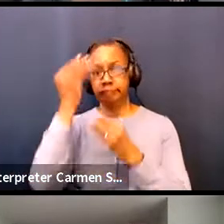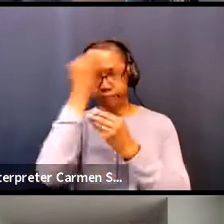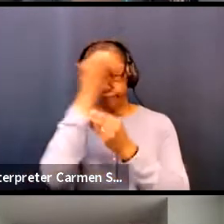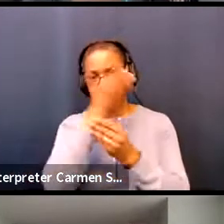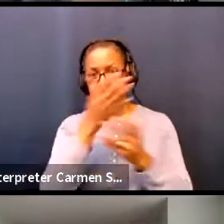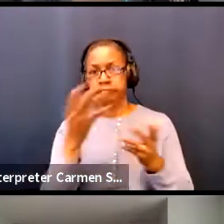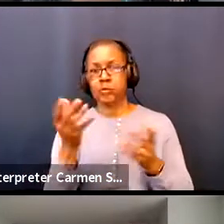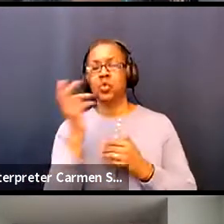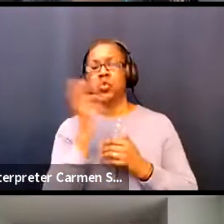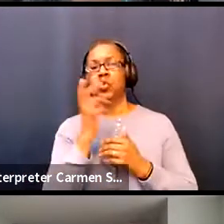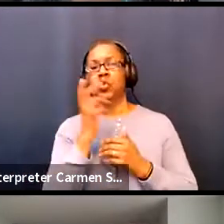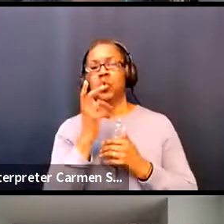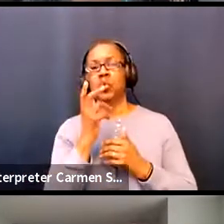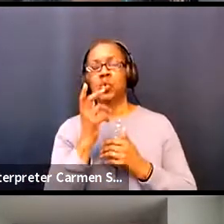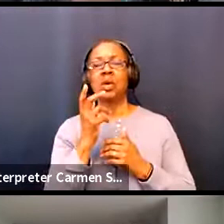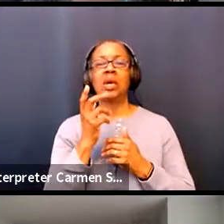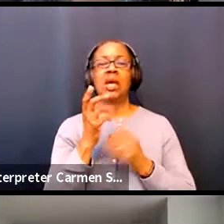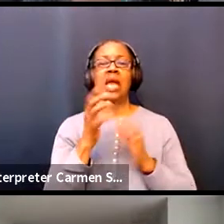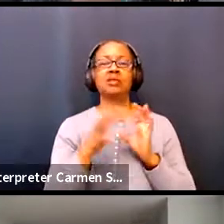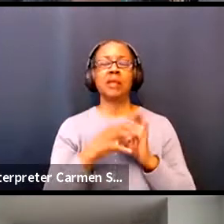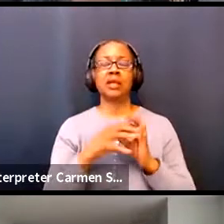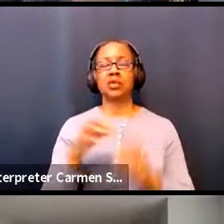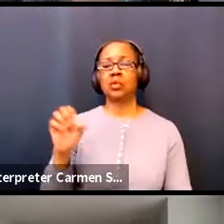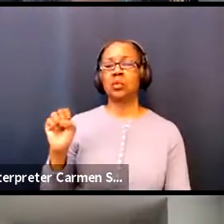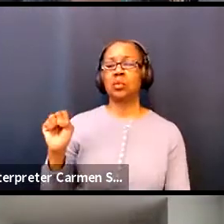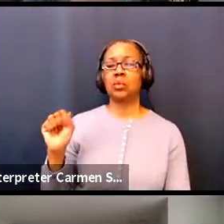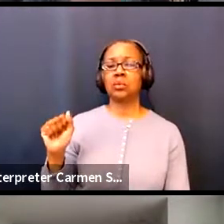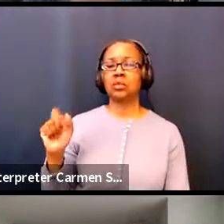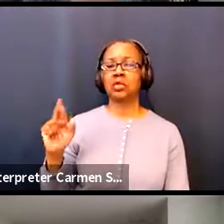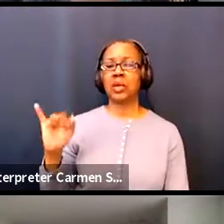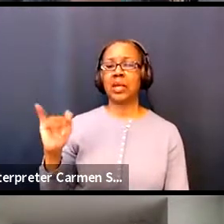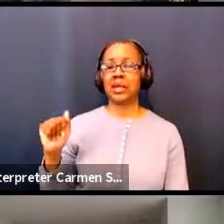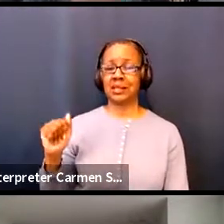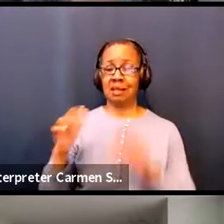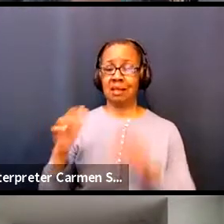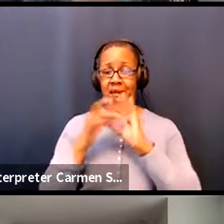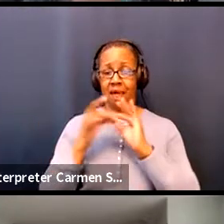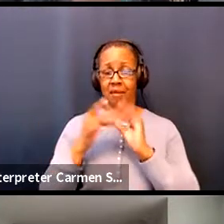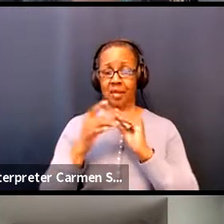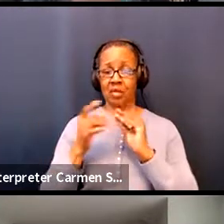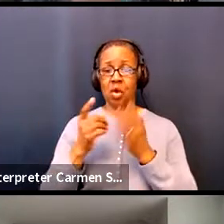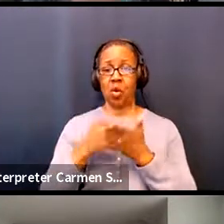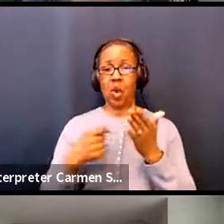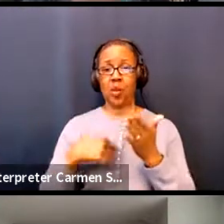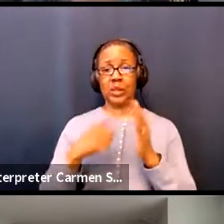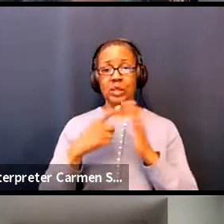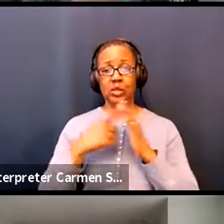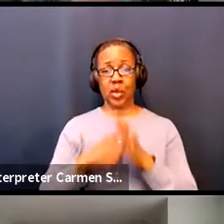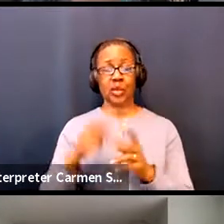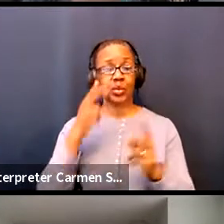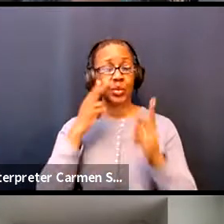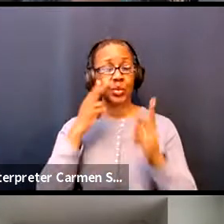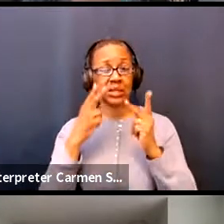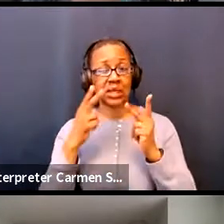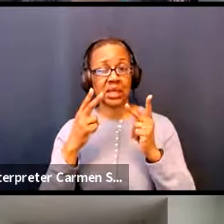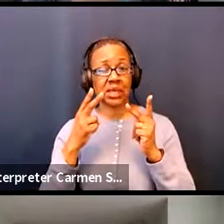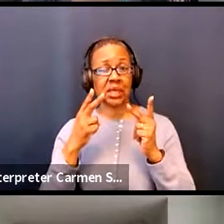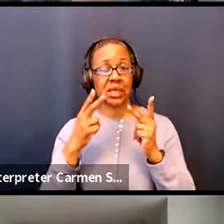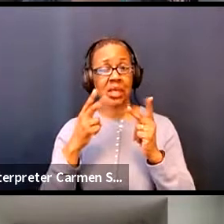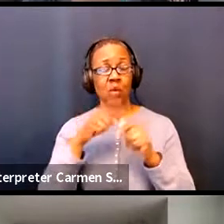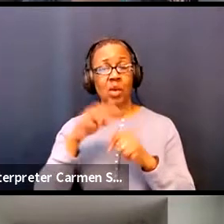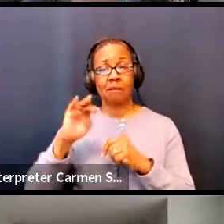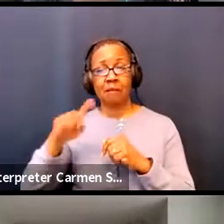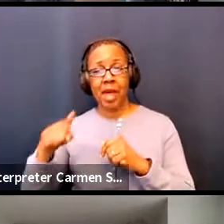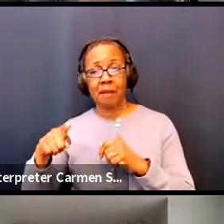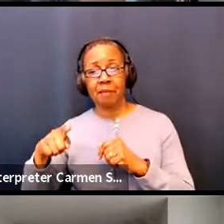because in respect to Saria's comments, what we began to see in mapping community